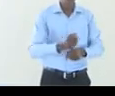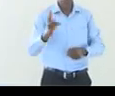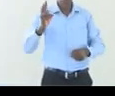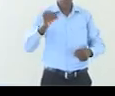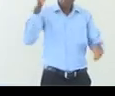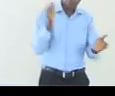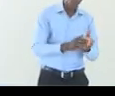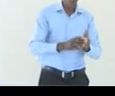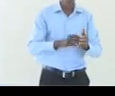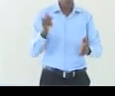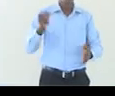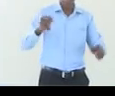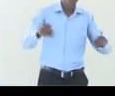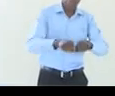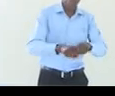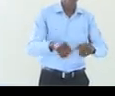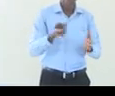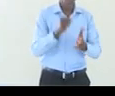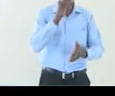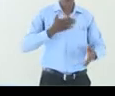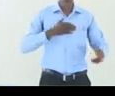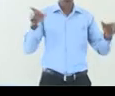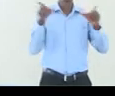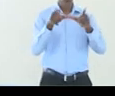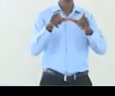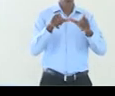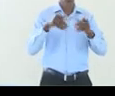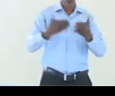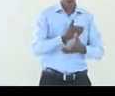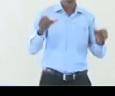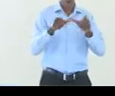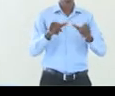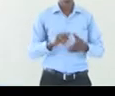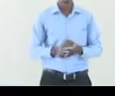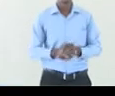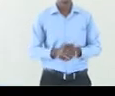naira shoes. Yes, that is my level. It's my new level.